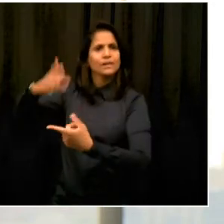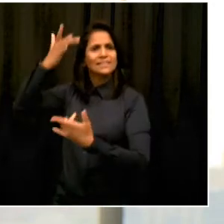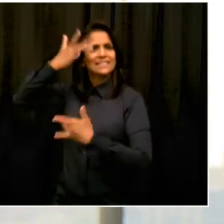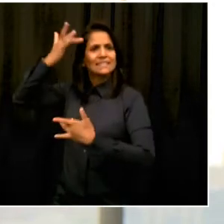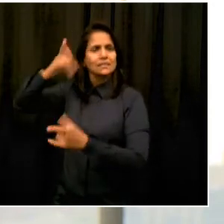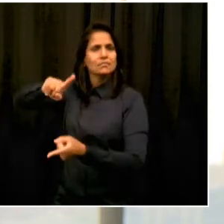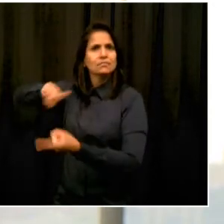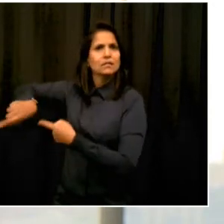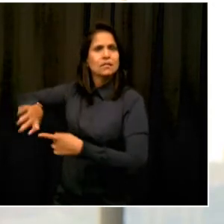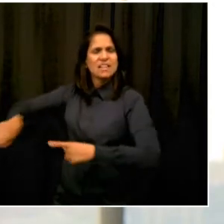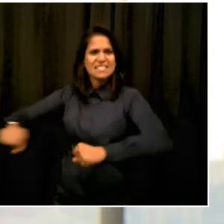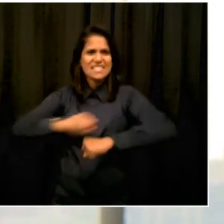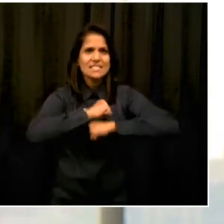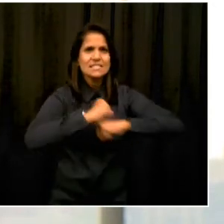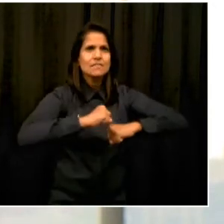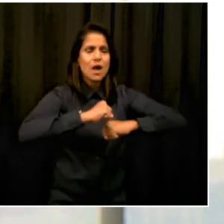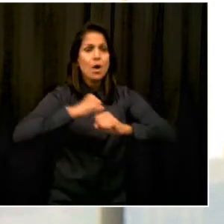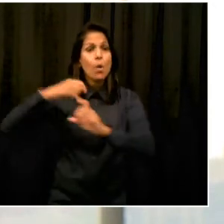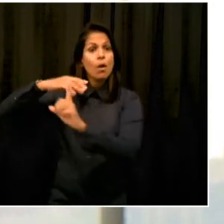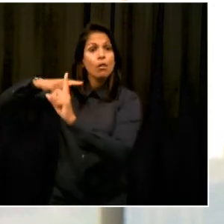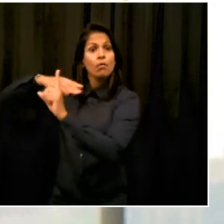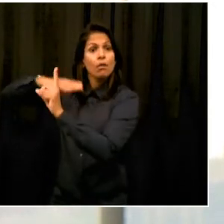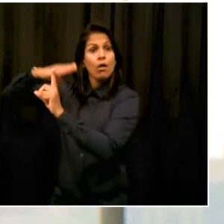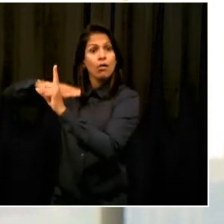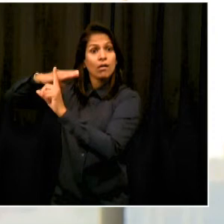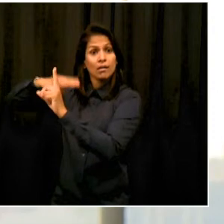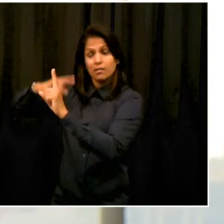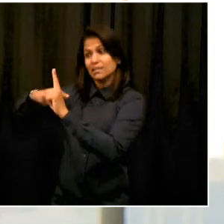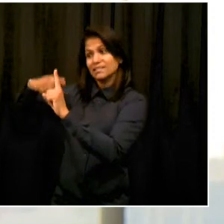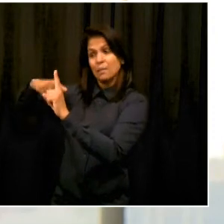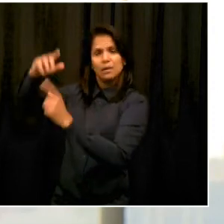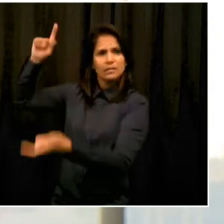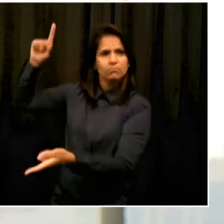been extraordinary, and it will only grow.